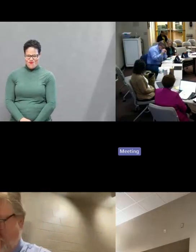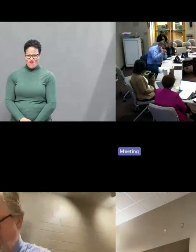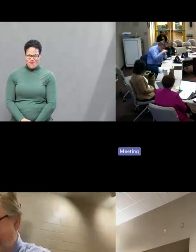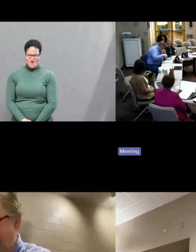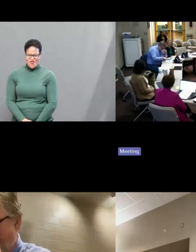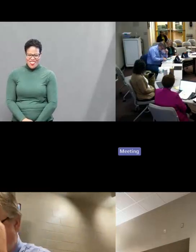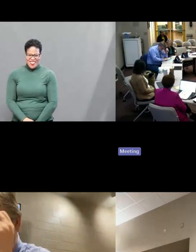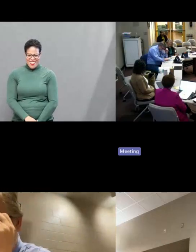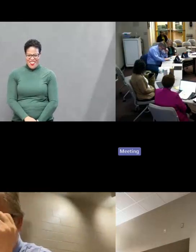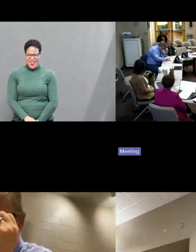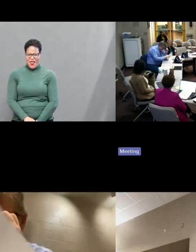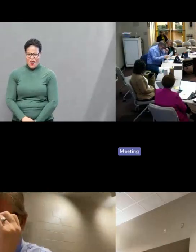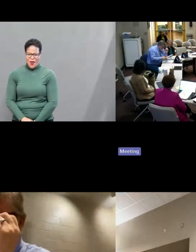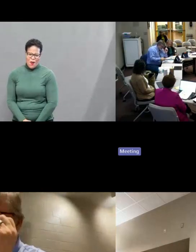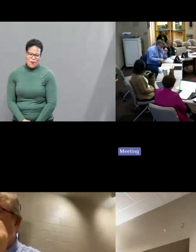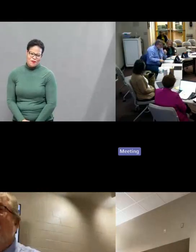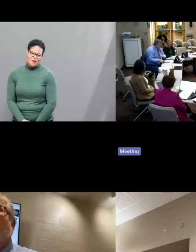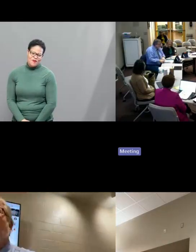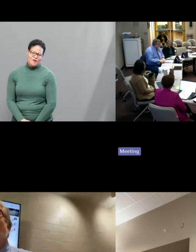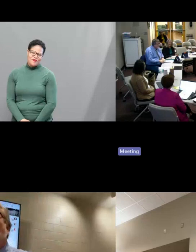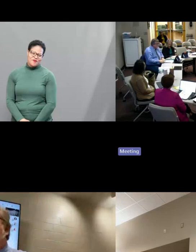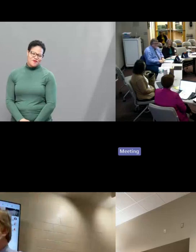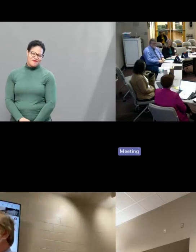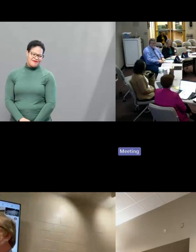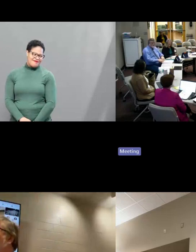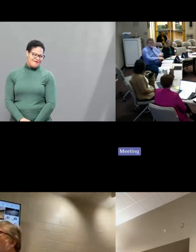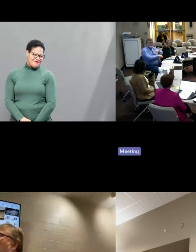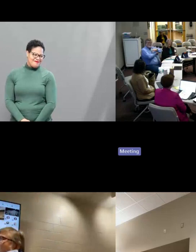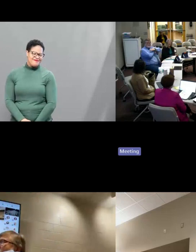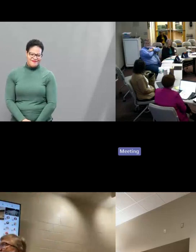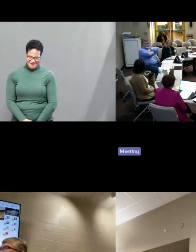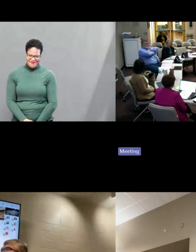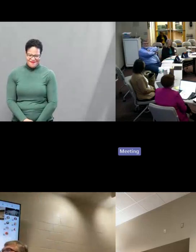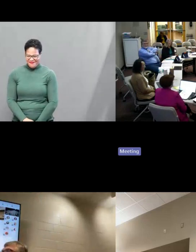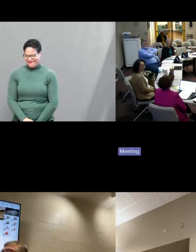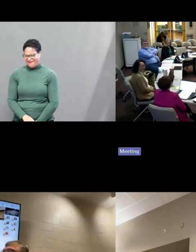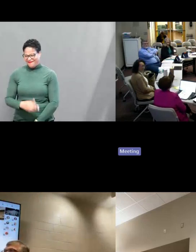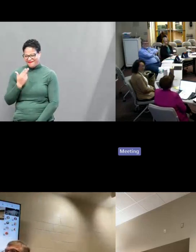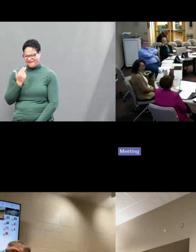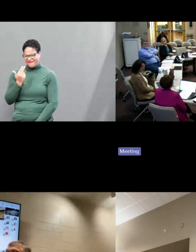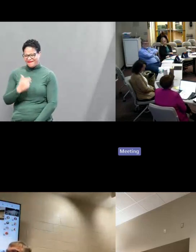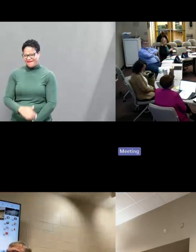You were born big, Kevin. I think we have a